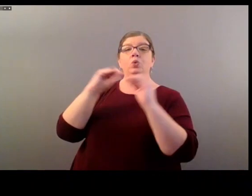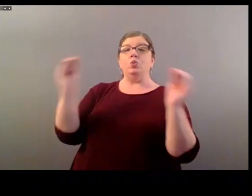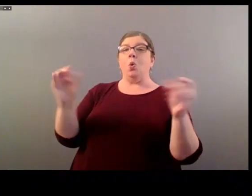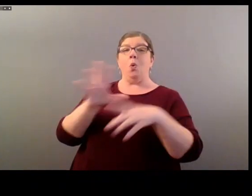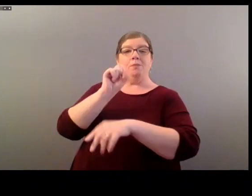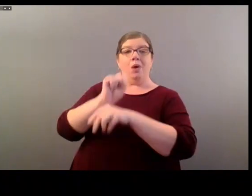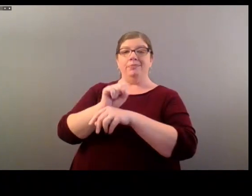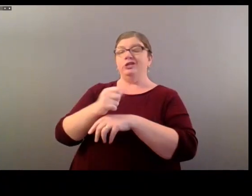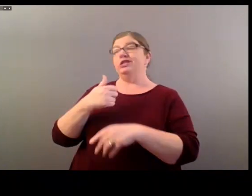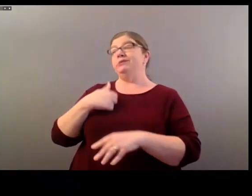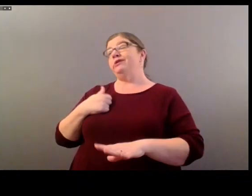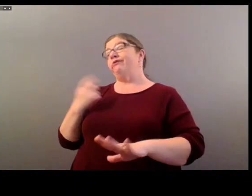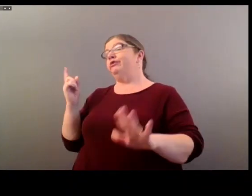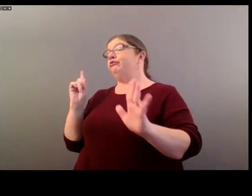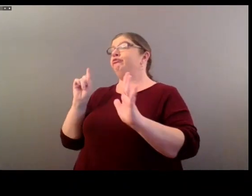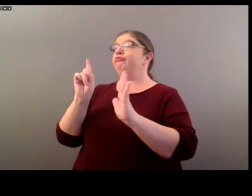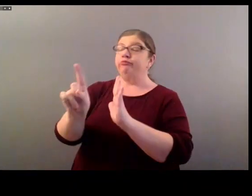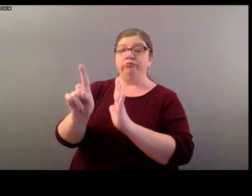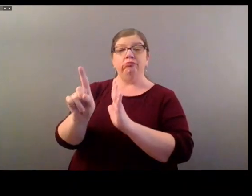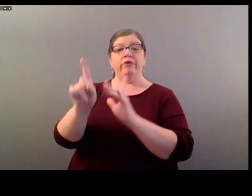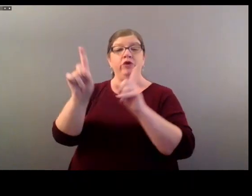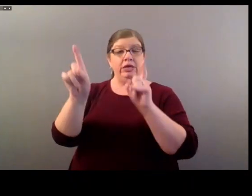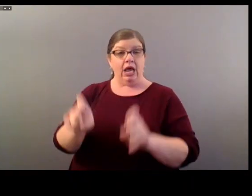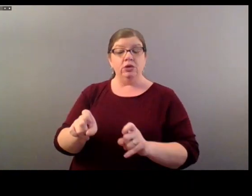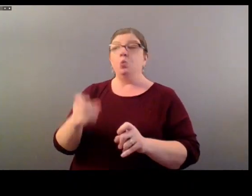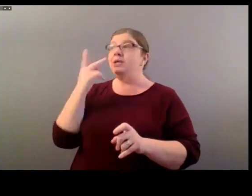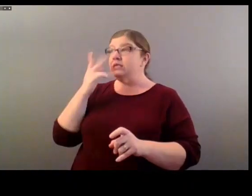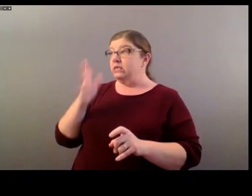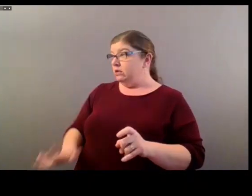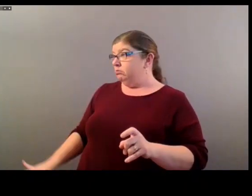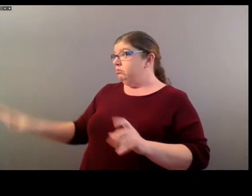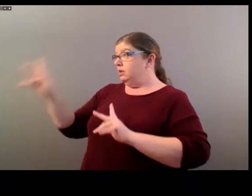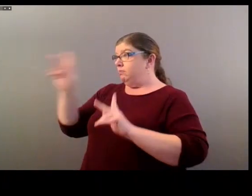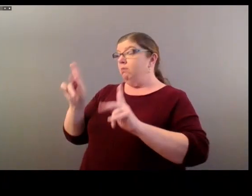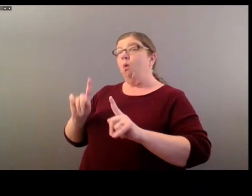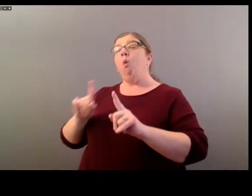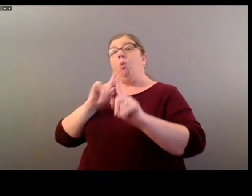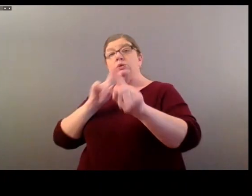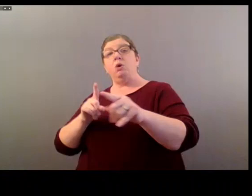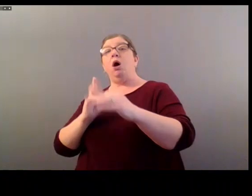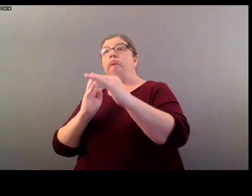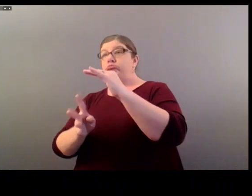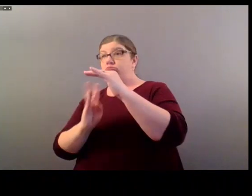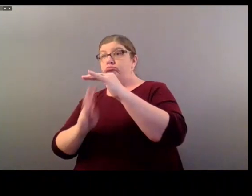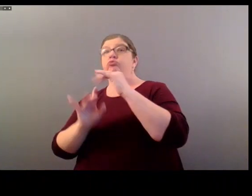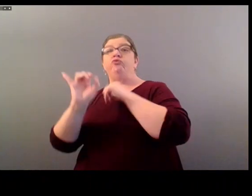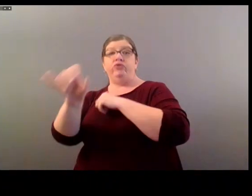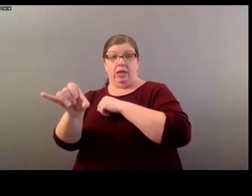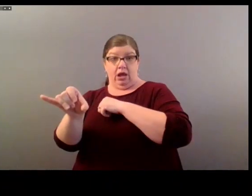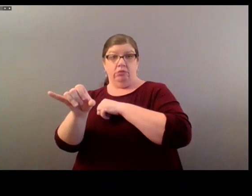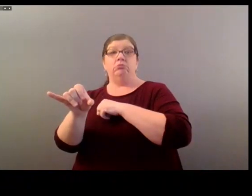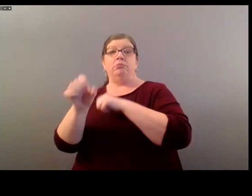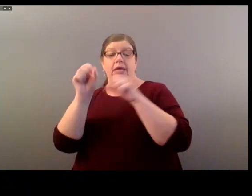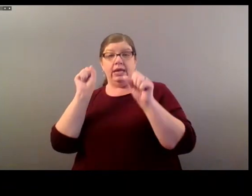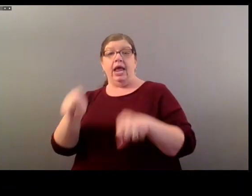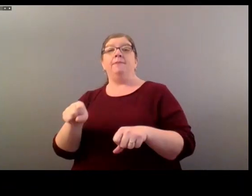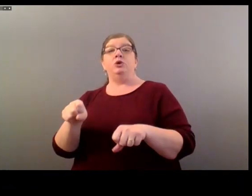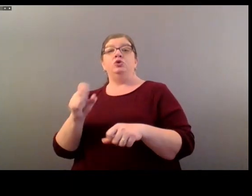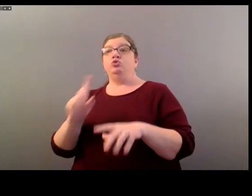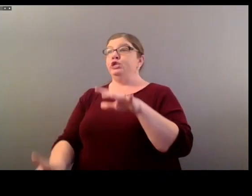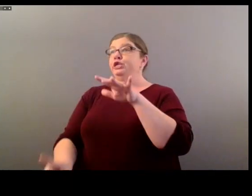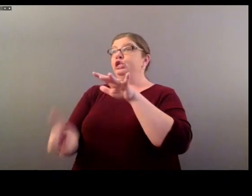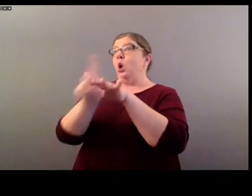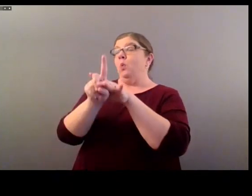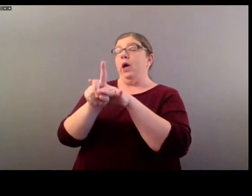walk-up basis, and we have seen the community respond to that framework of being able to show up, get